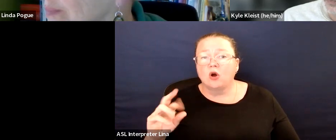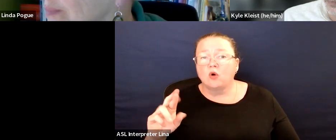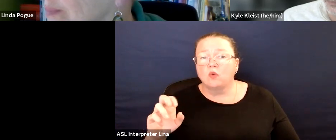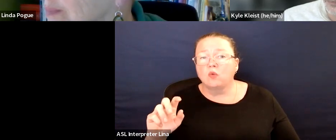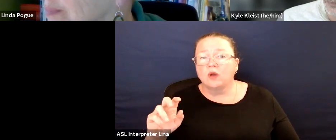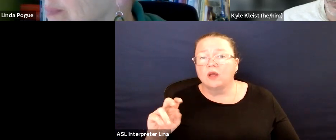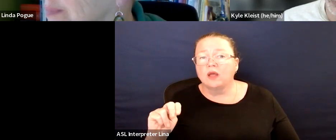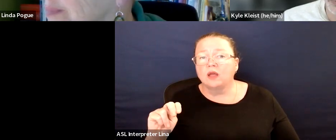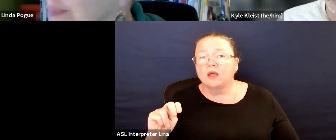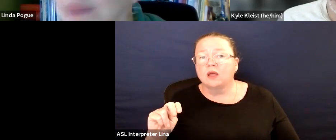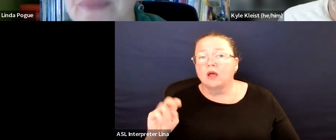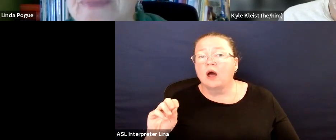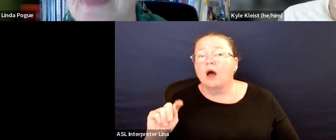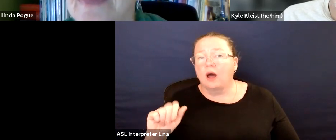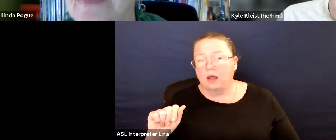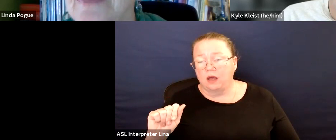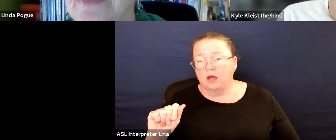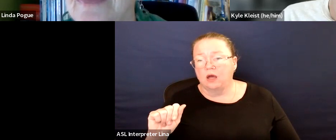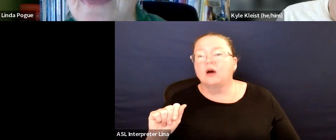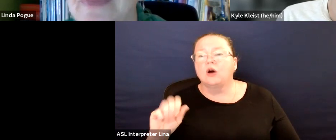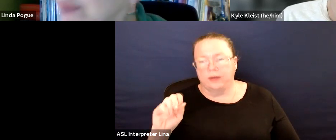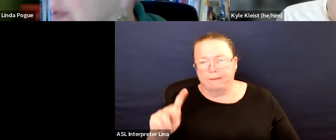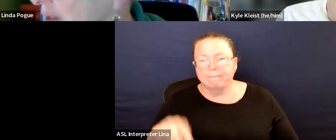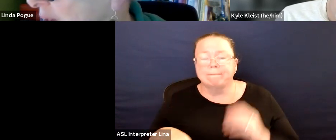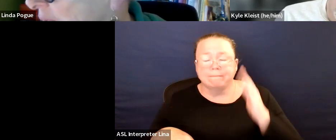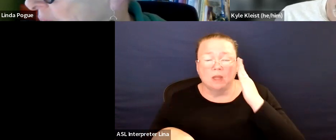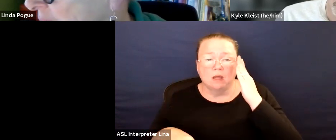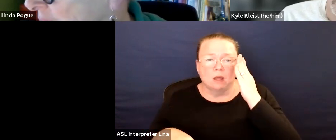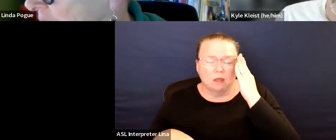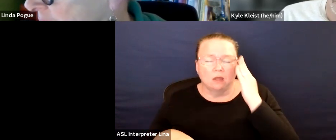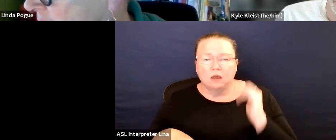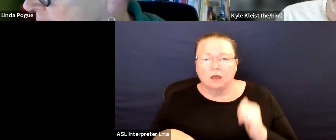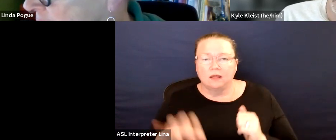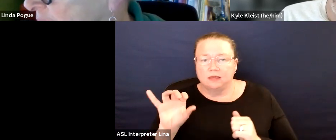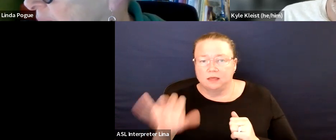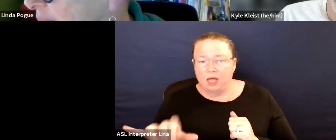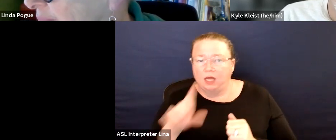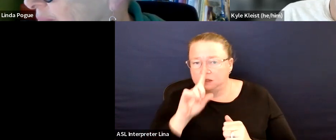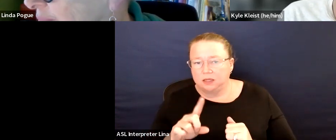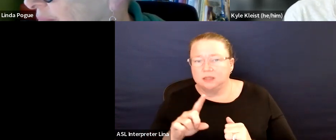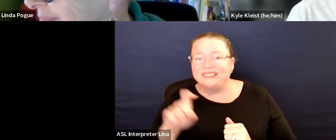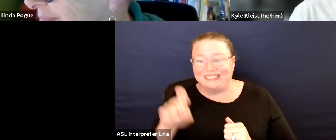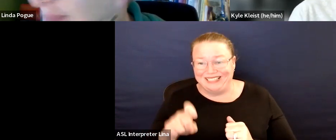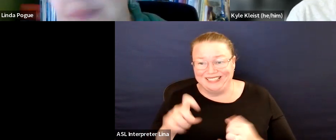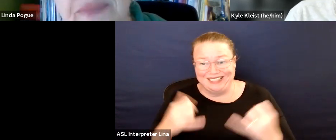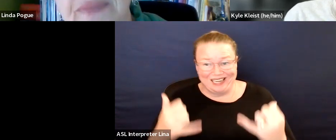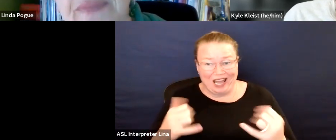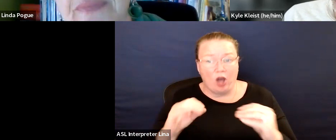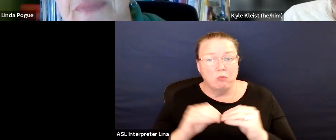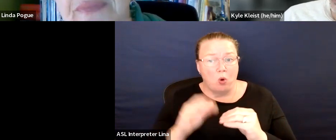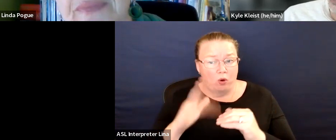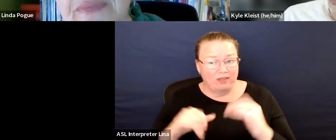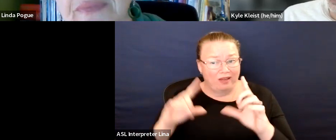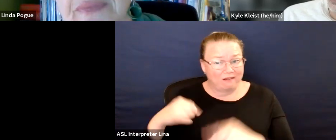Ratona? I Renata. believe- Okay. That it is definitely needed now more than